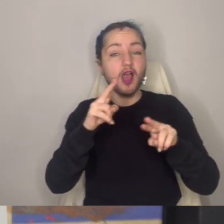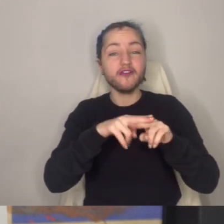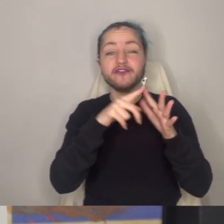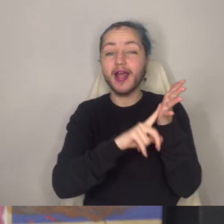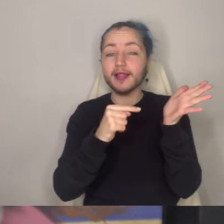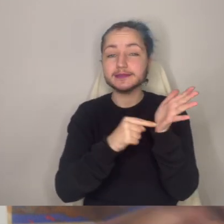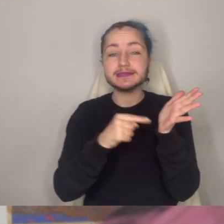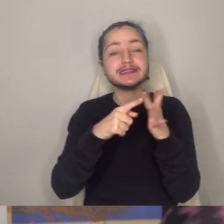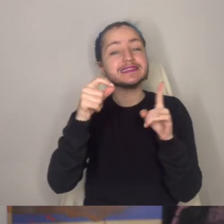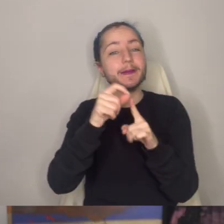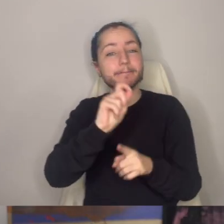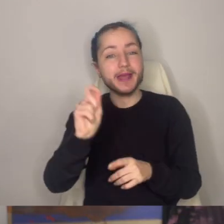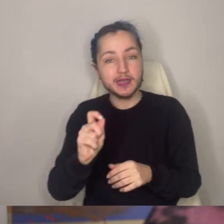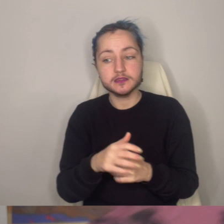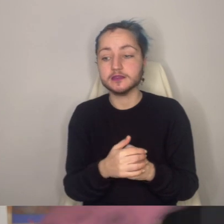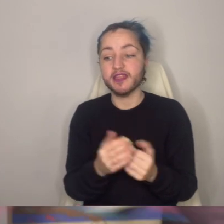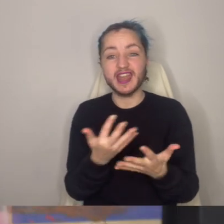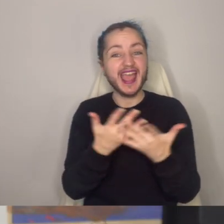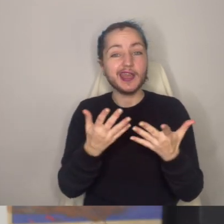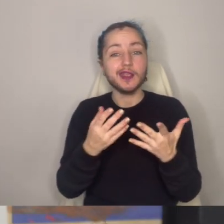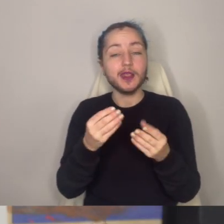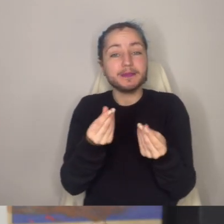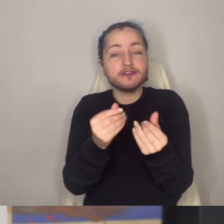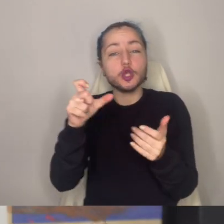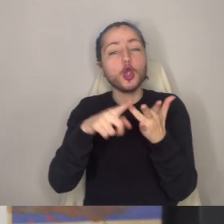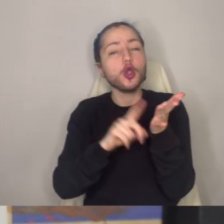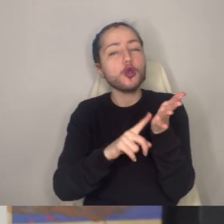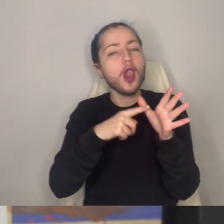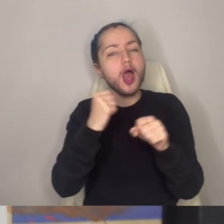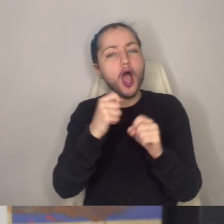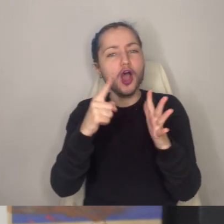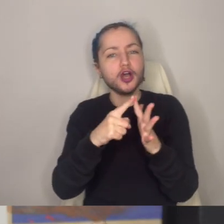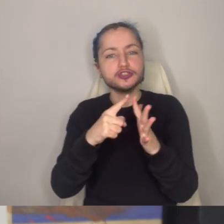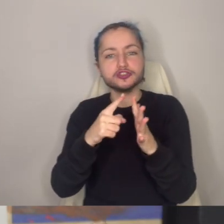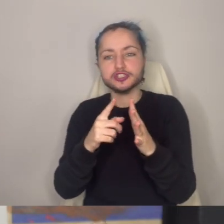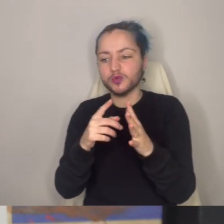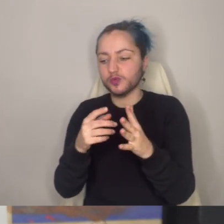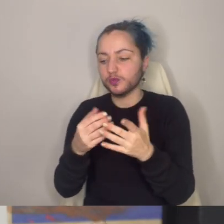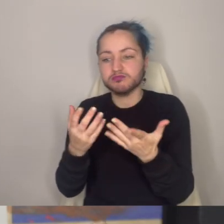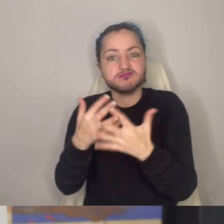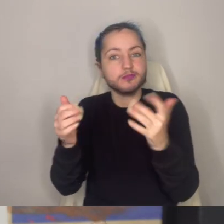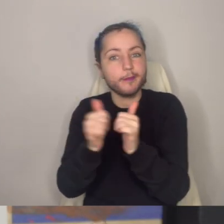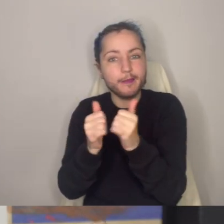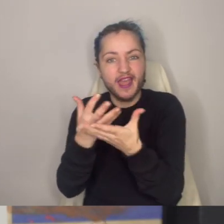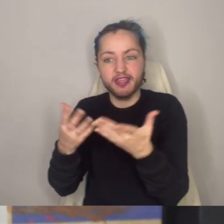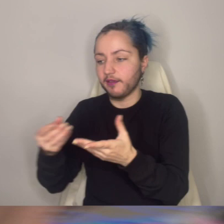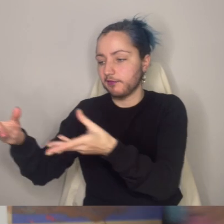pens, and any collage materials that you might have will work really well for this as well.